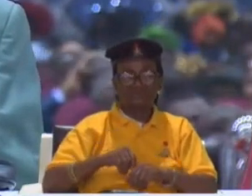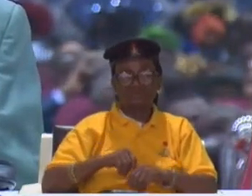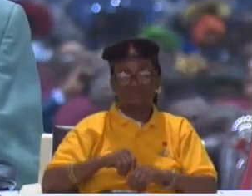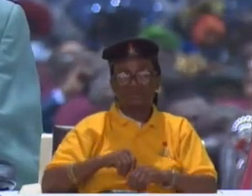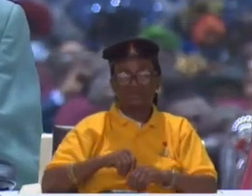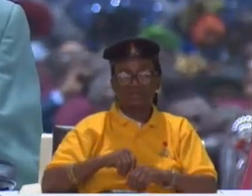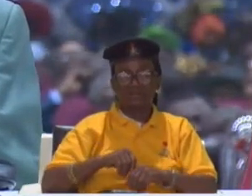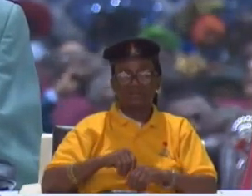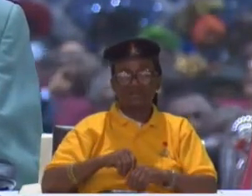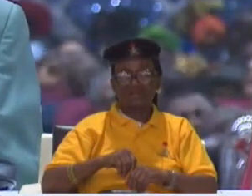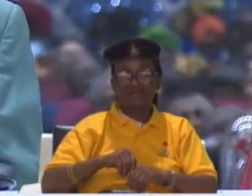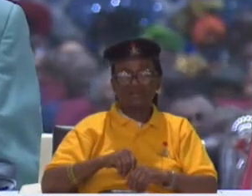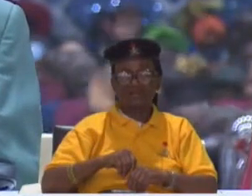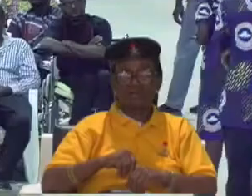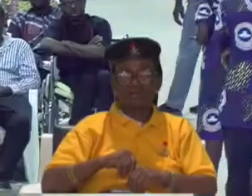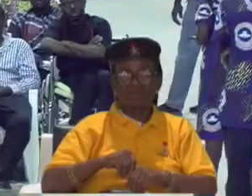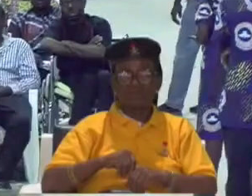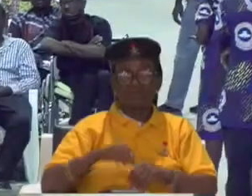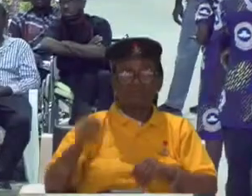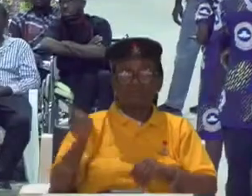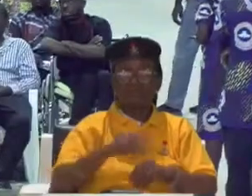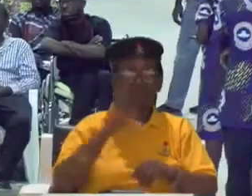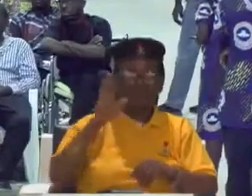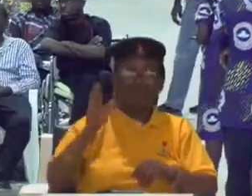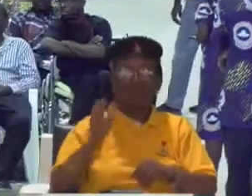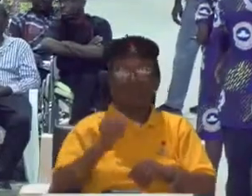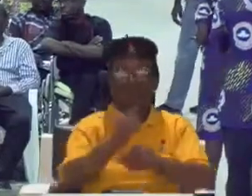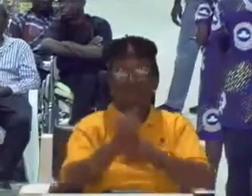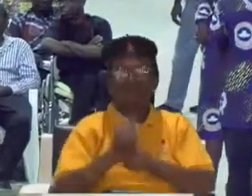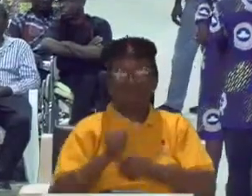you will get your solutions tonight.